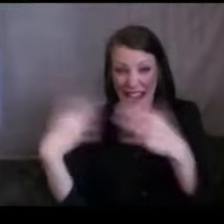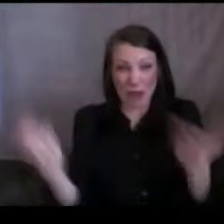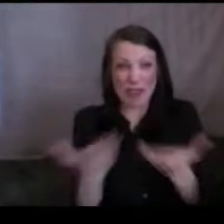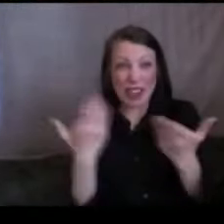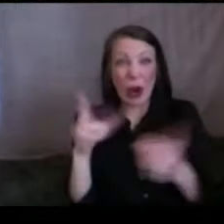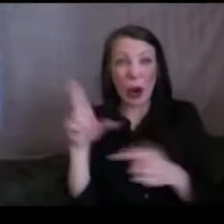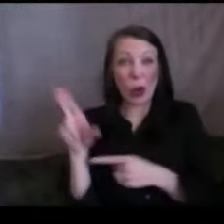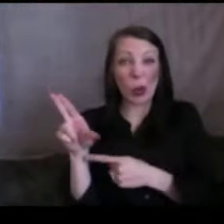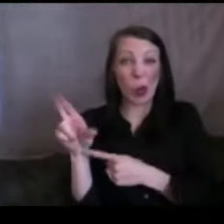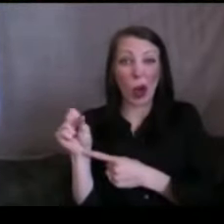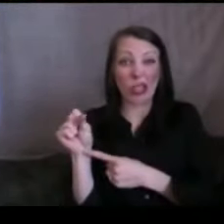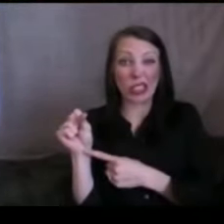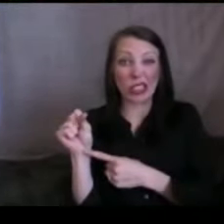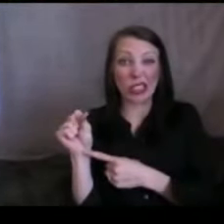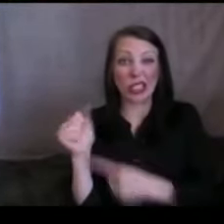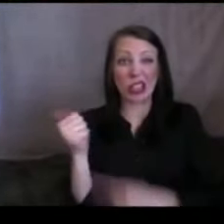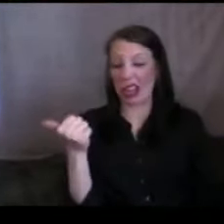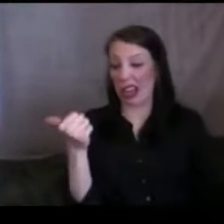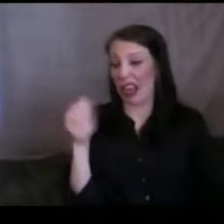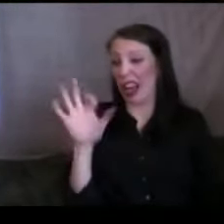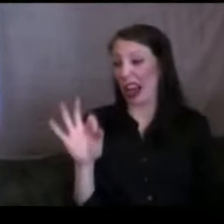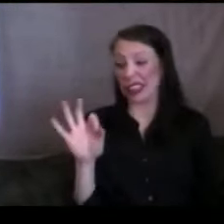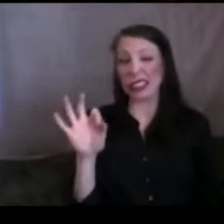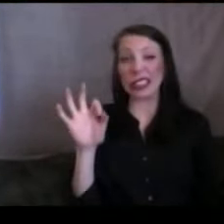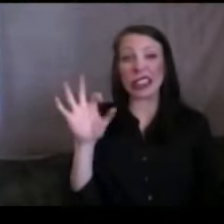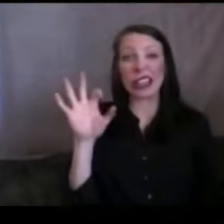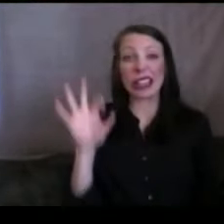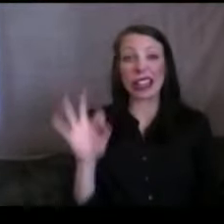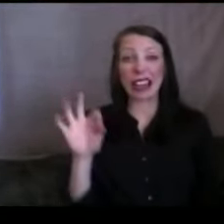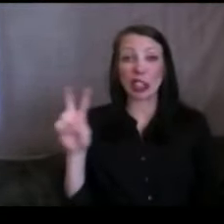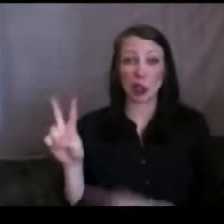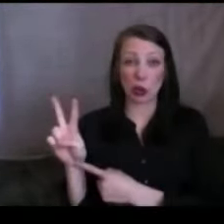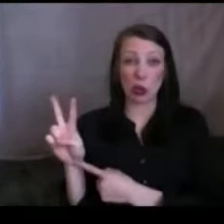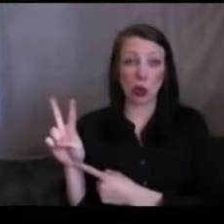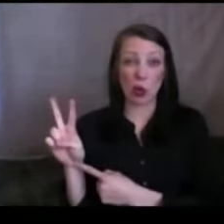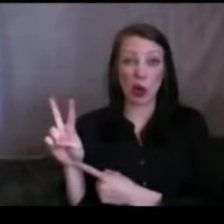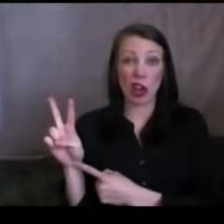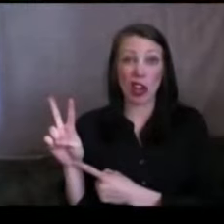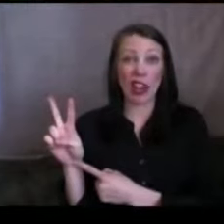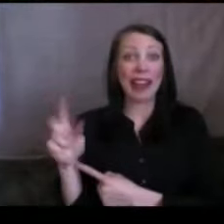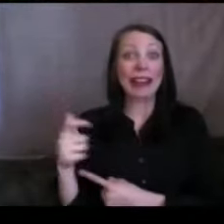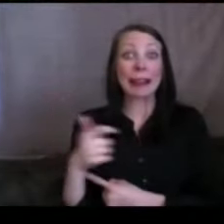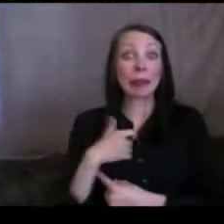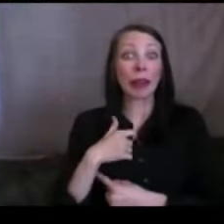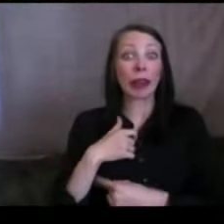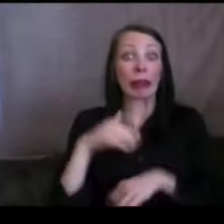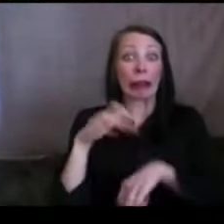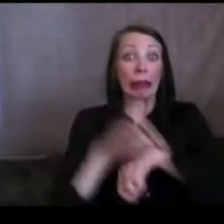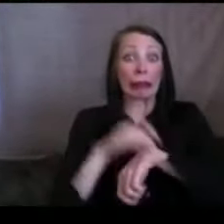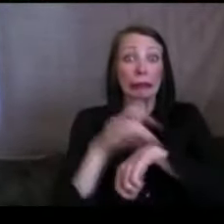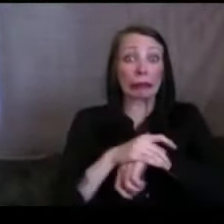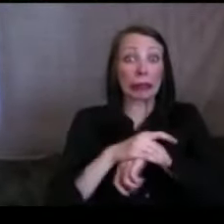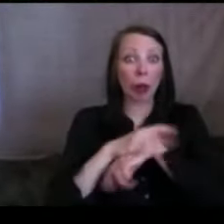United States in 1992, I'm just like them. I don't speak any English. I just have a very